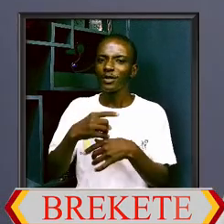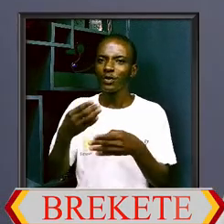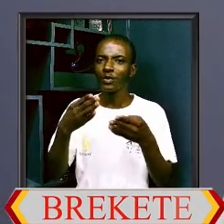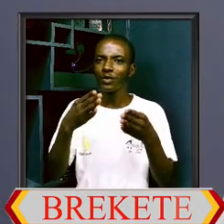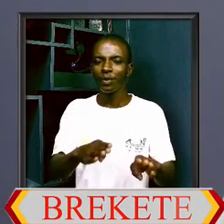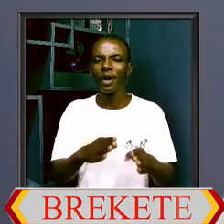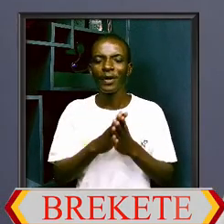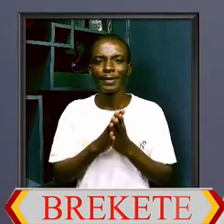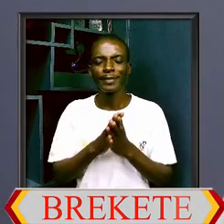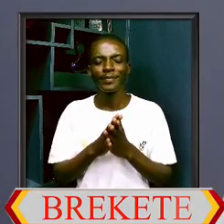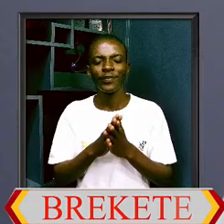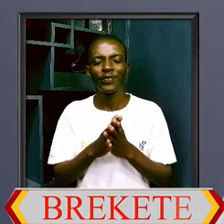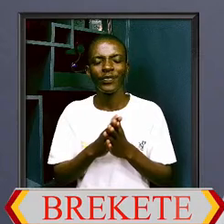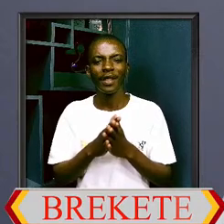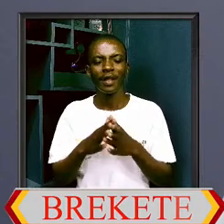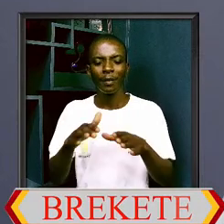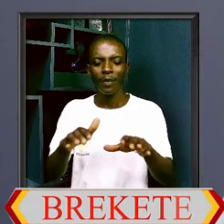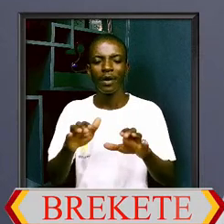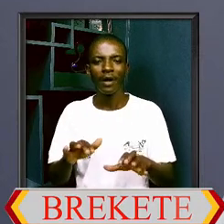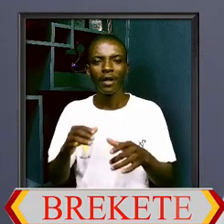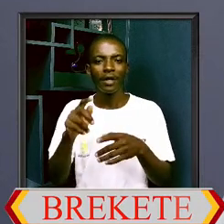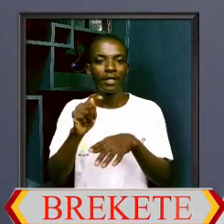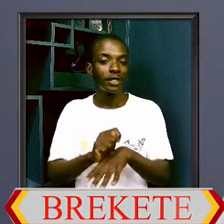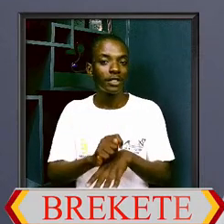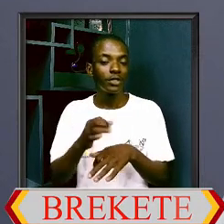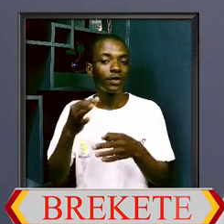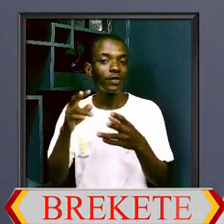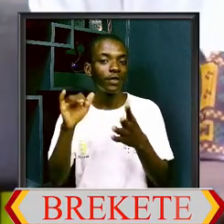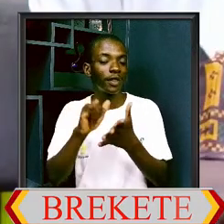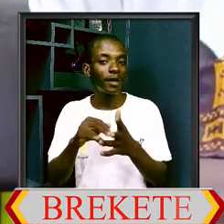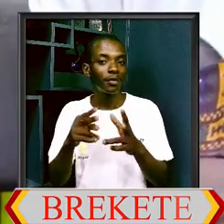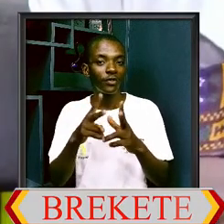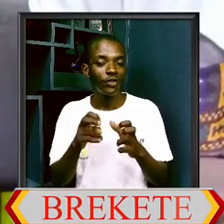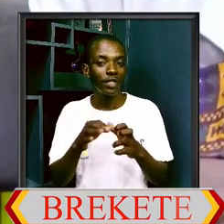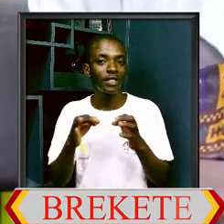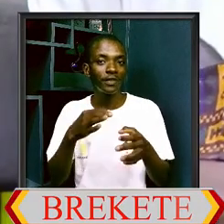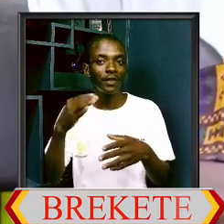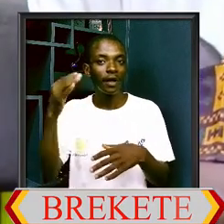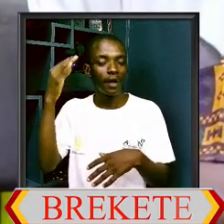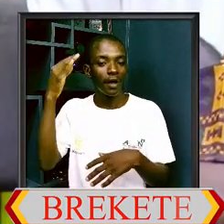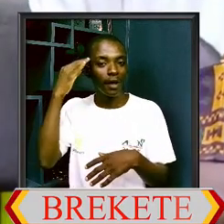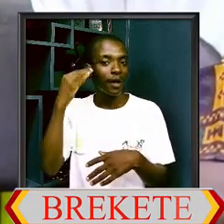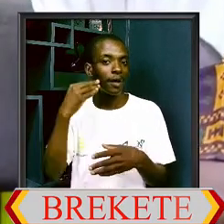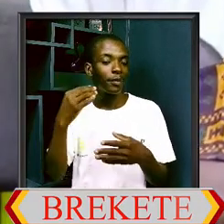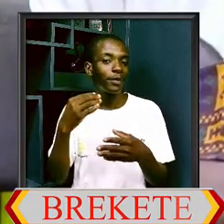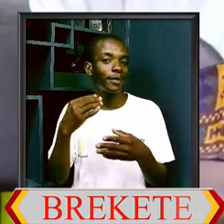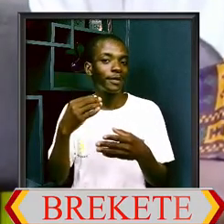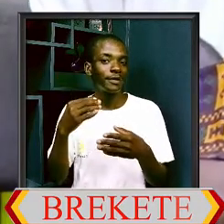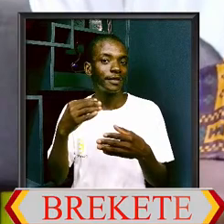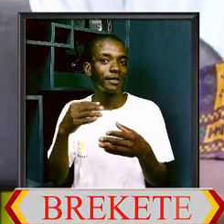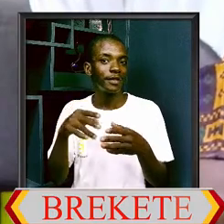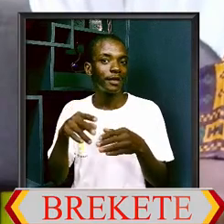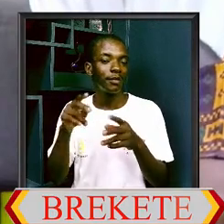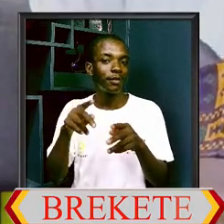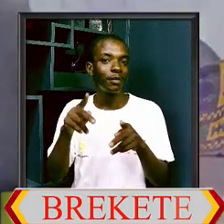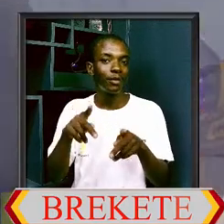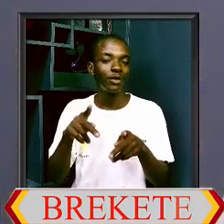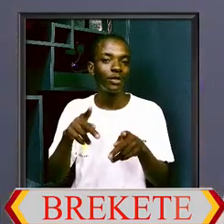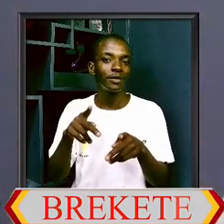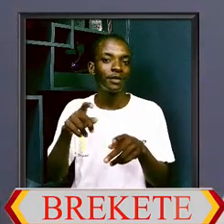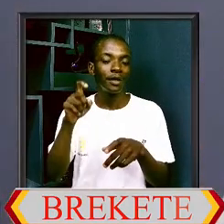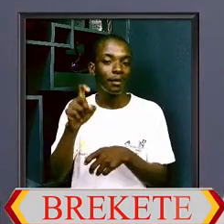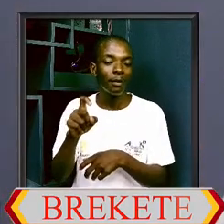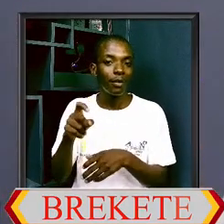do barrier so for that tradition of that Village if head Master Papa die bu 10 people join